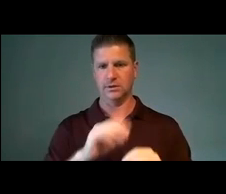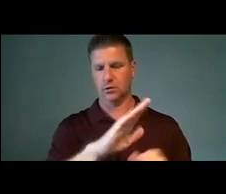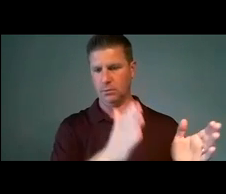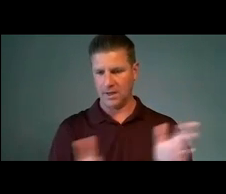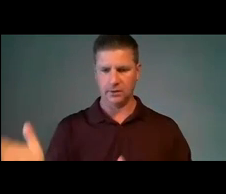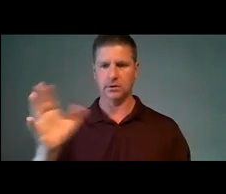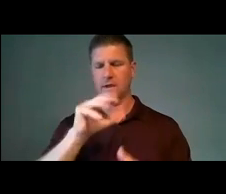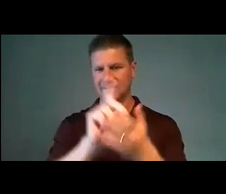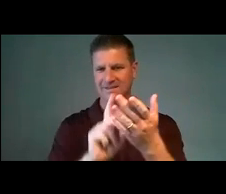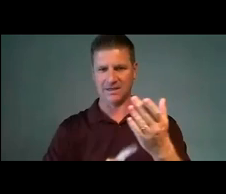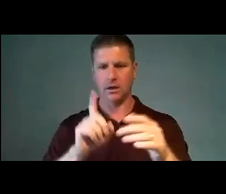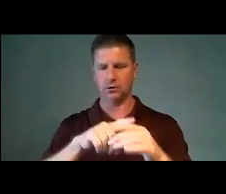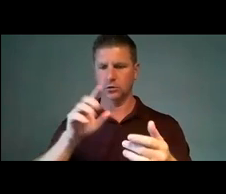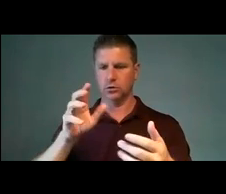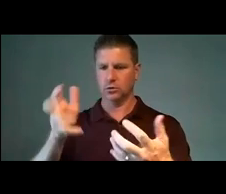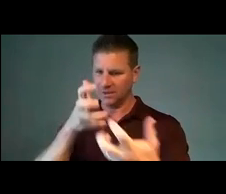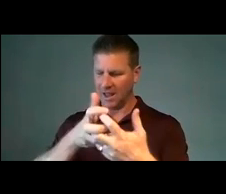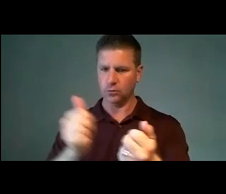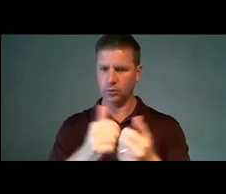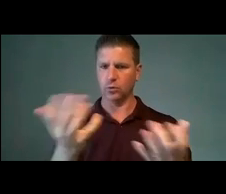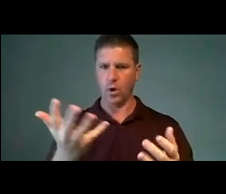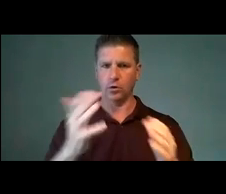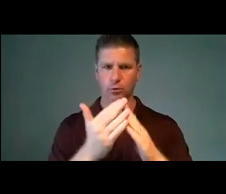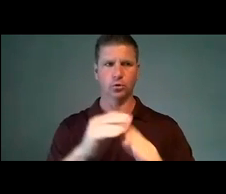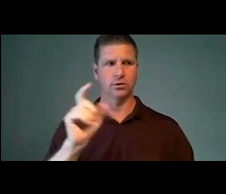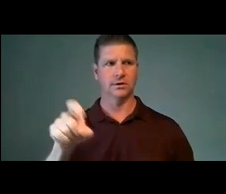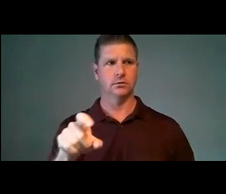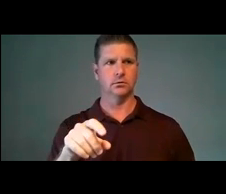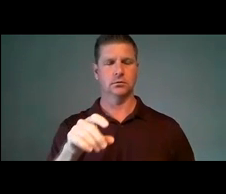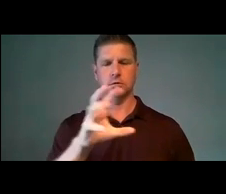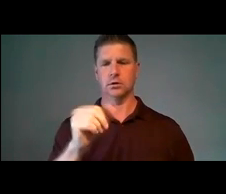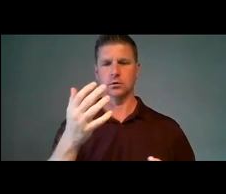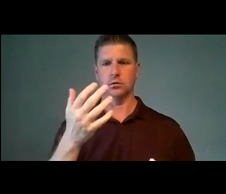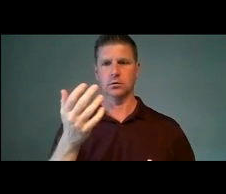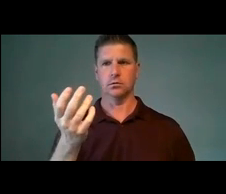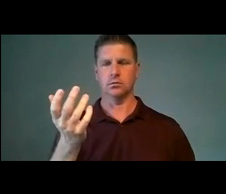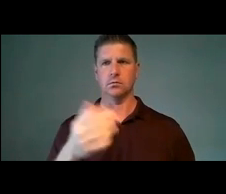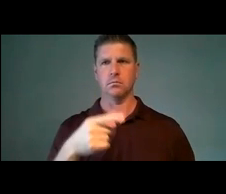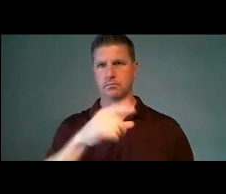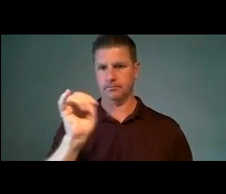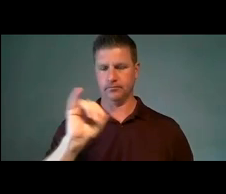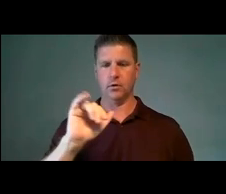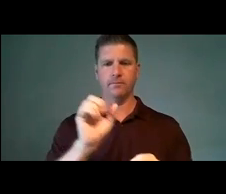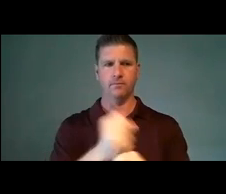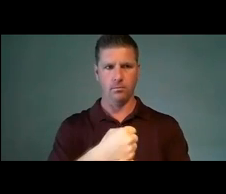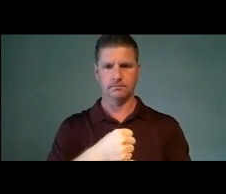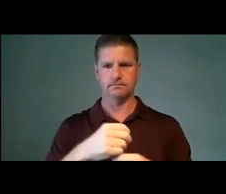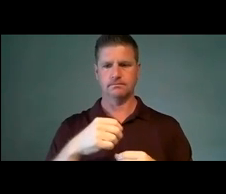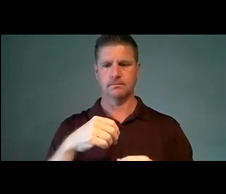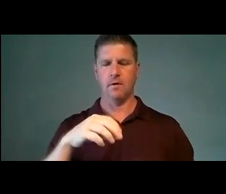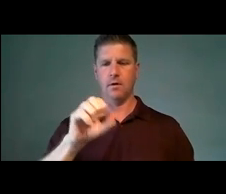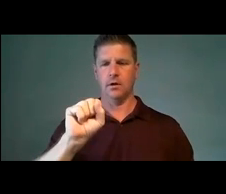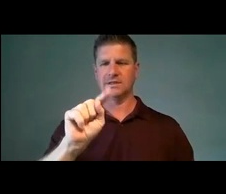designs to align with what the community needs and wants were. They've also formed a steering